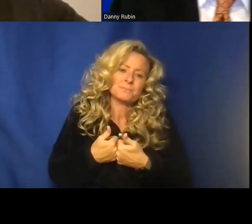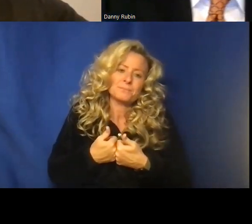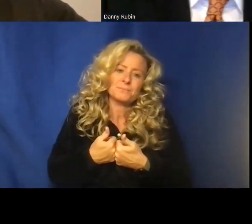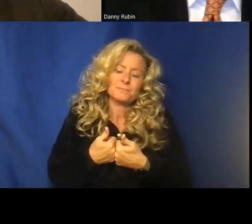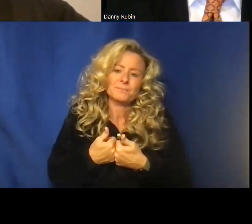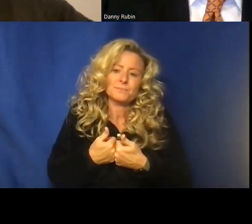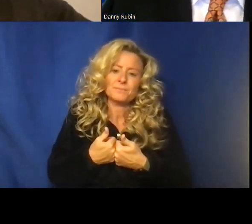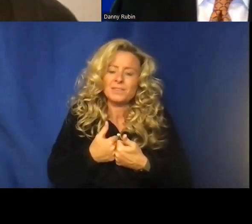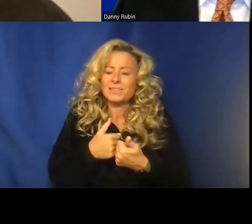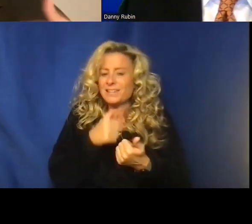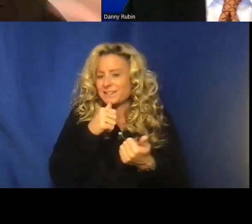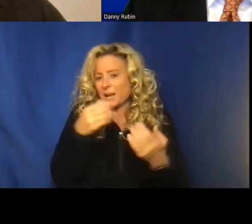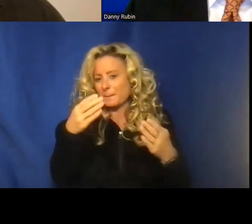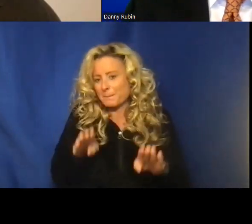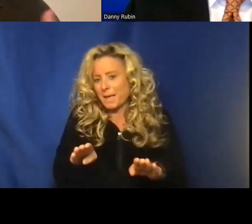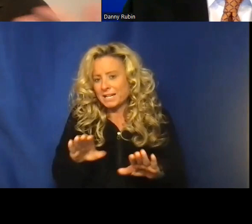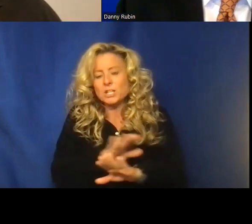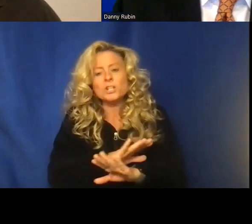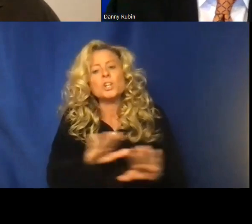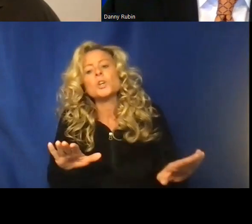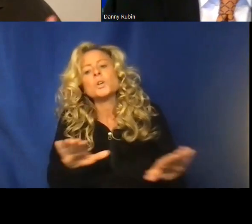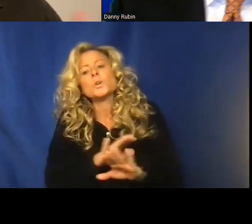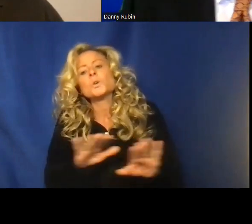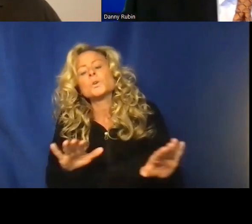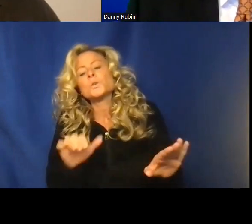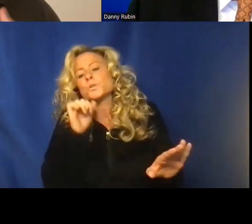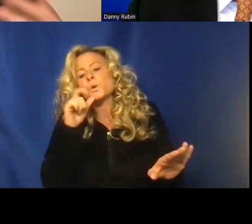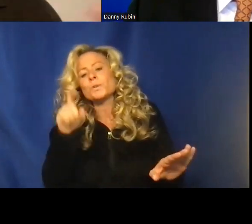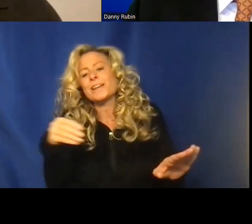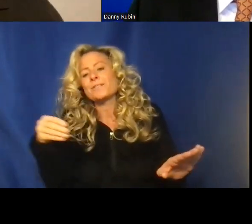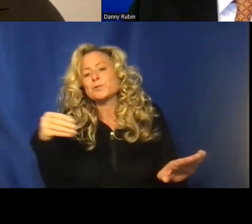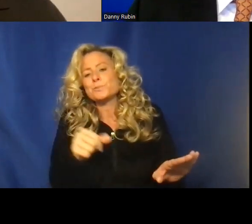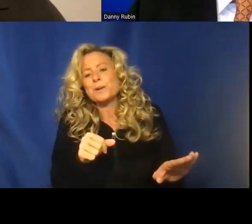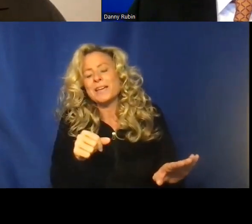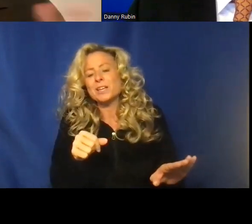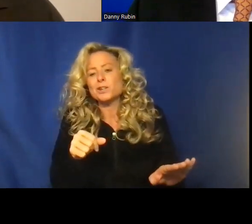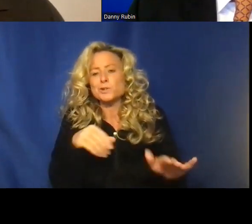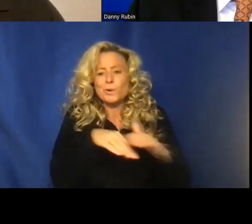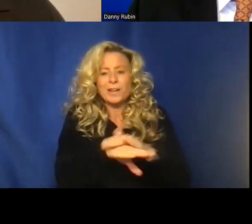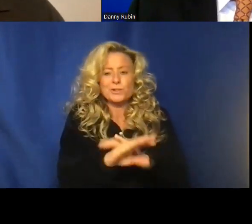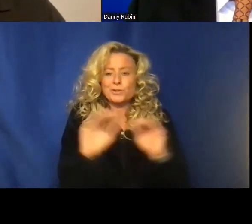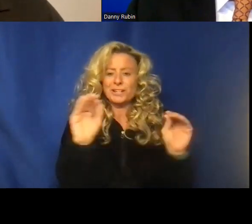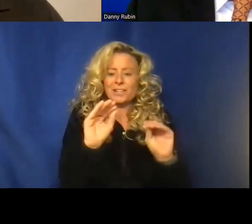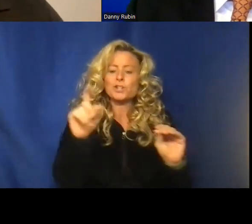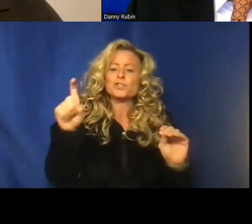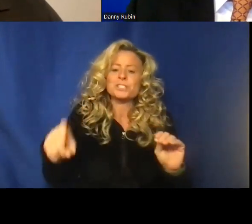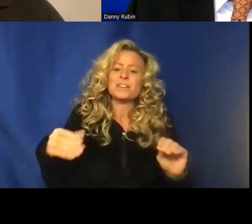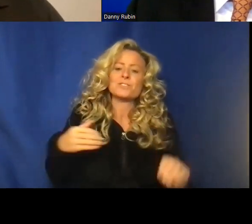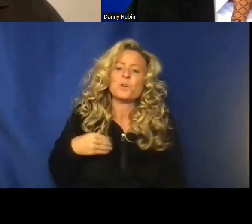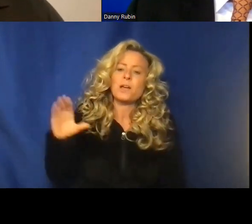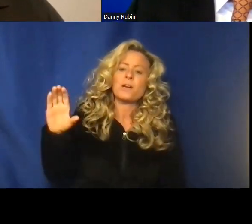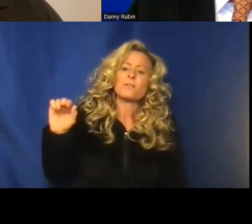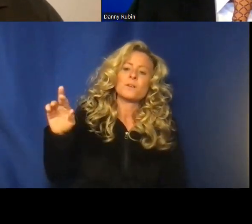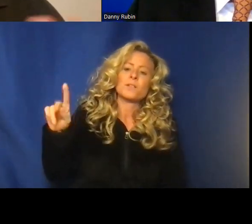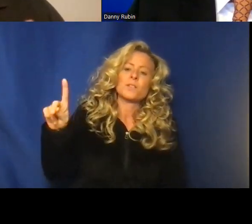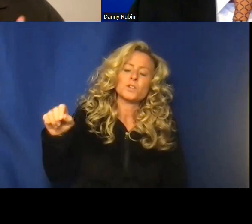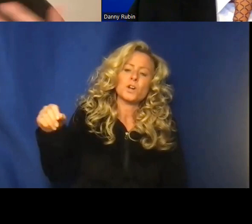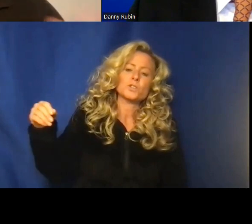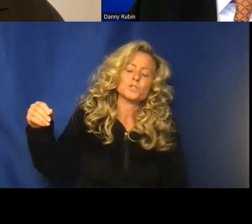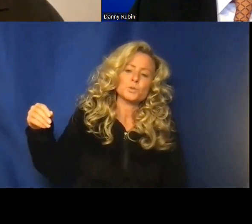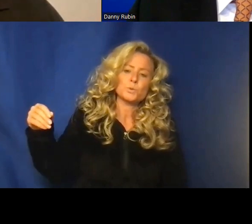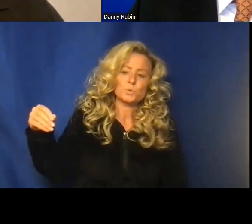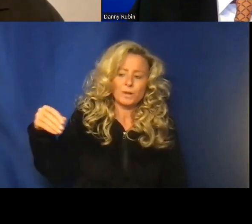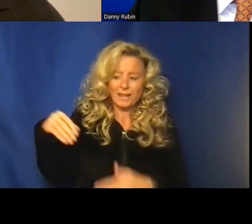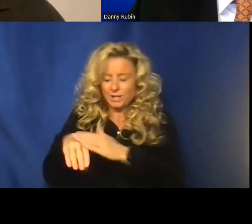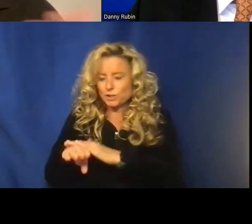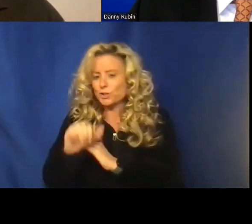not betting on. You're not really, you don't necessarily have to pay to enter into anything. You just have to have the cards to enter. And you're not losing